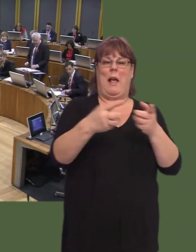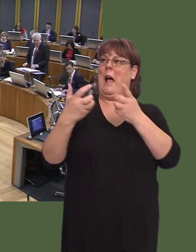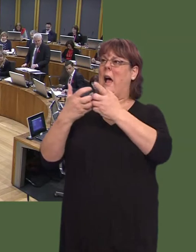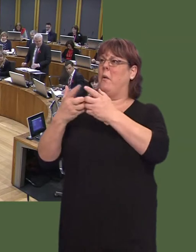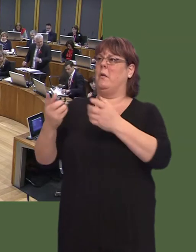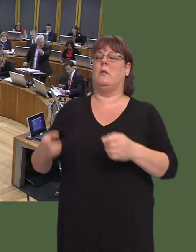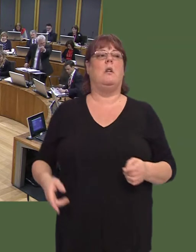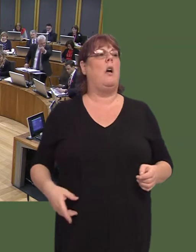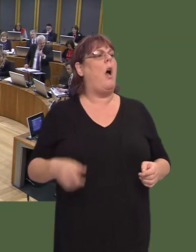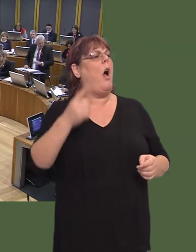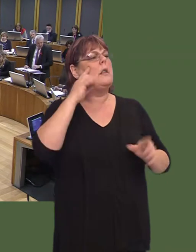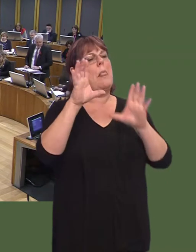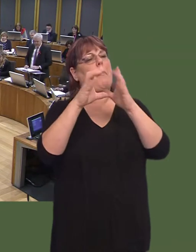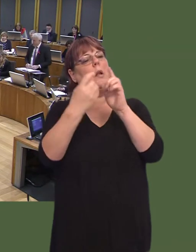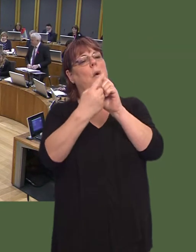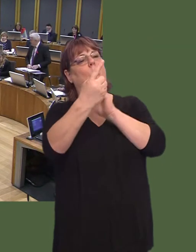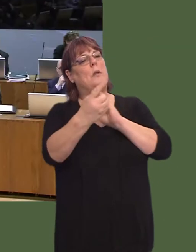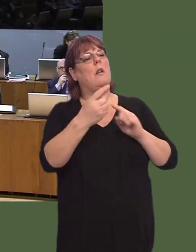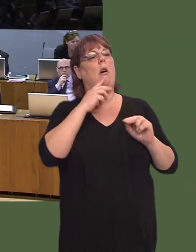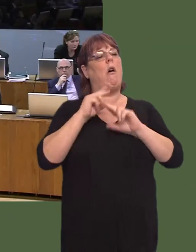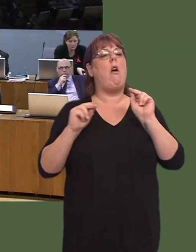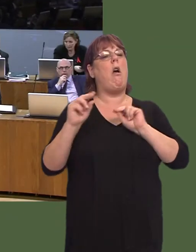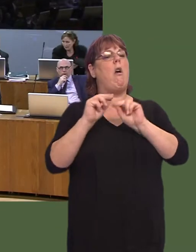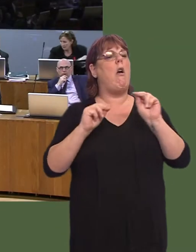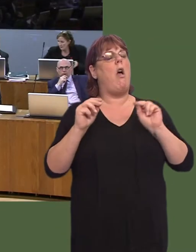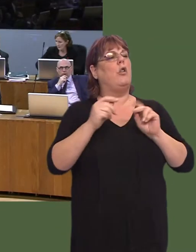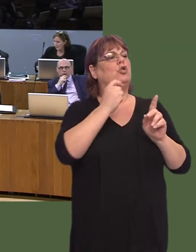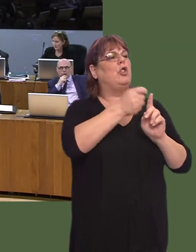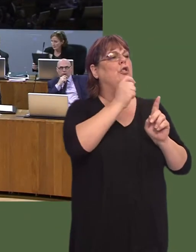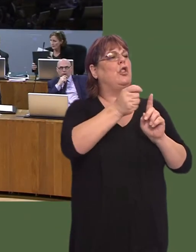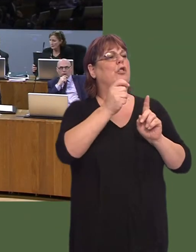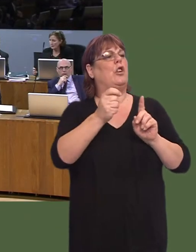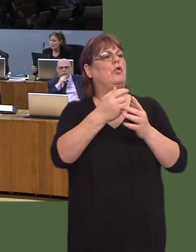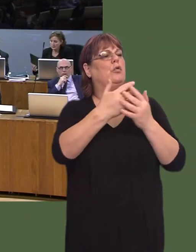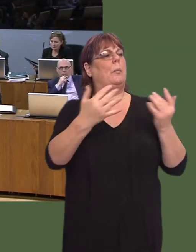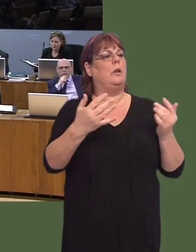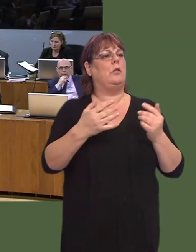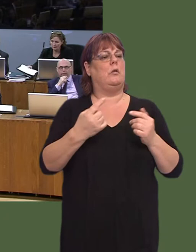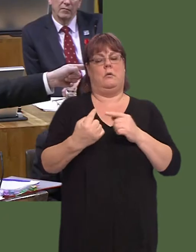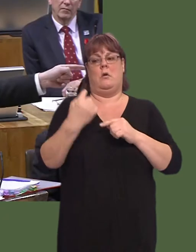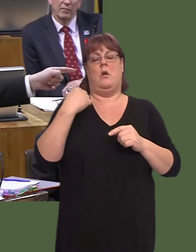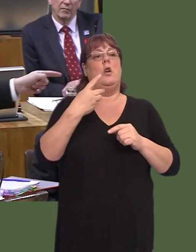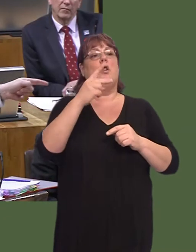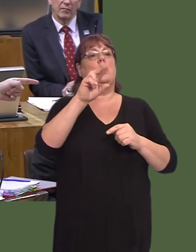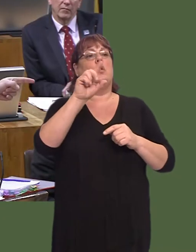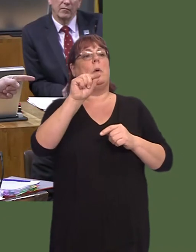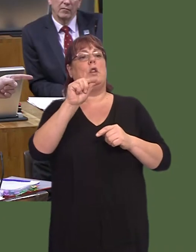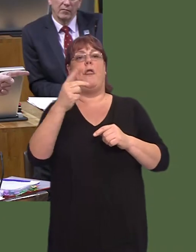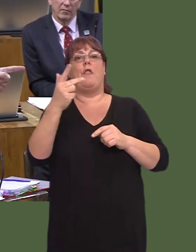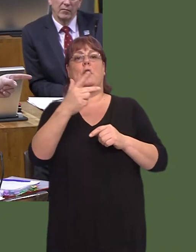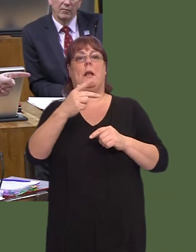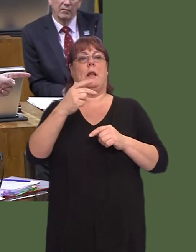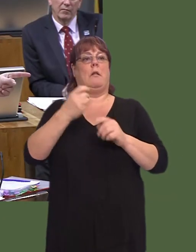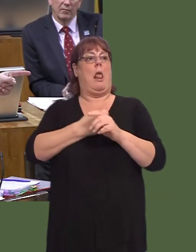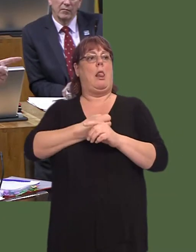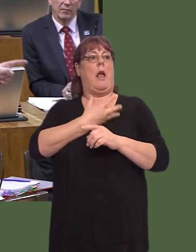first of all, I heard some rumbling from the party opposite about the overcharging of customers. In 2015, when my party stood in the